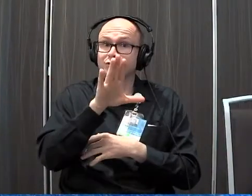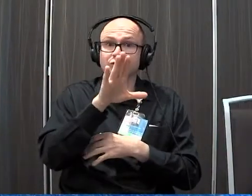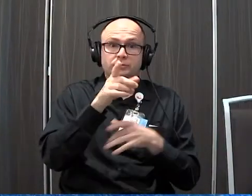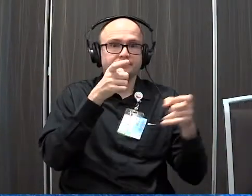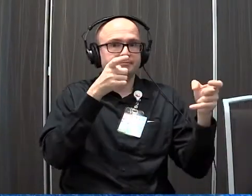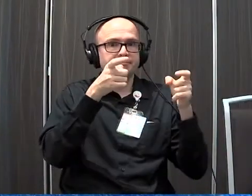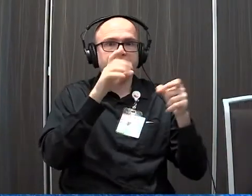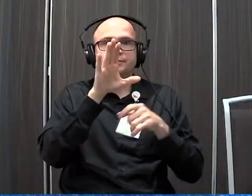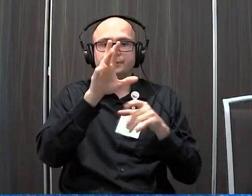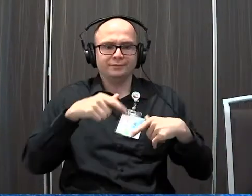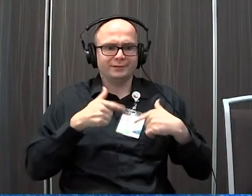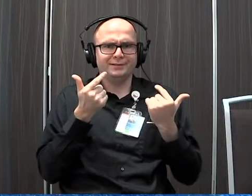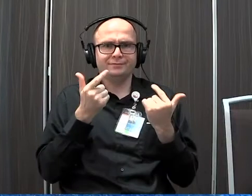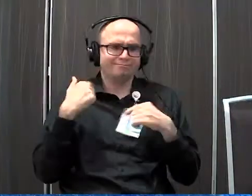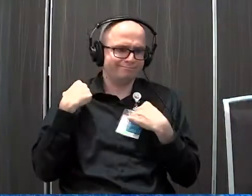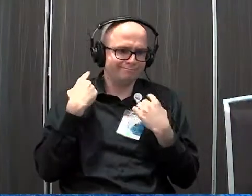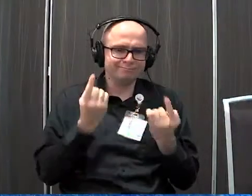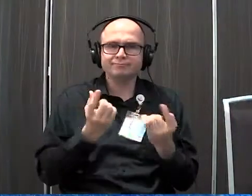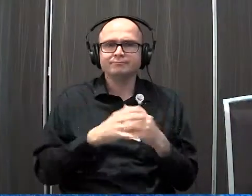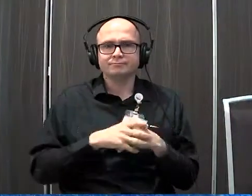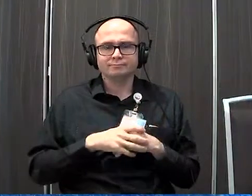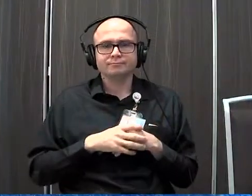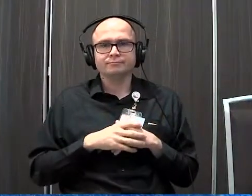manages their entire life. So